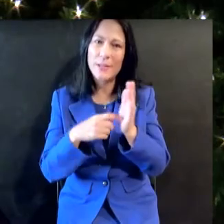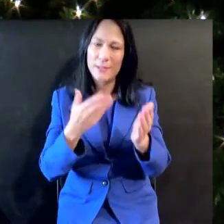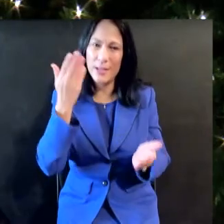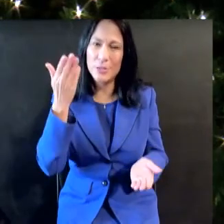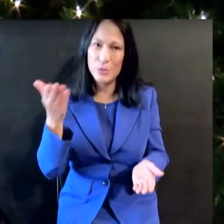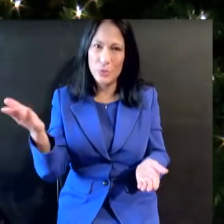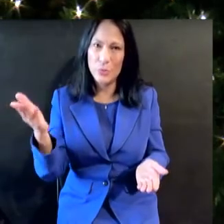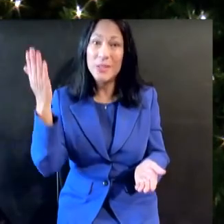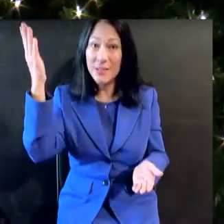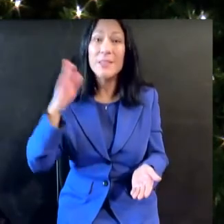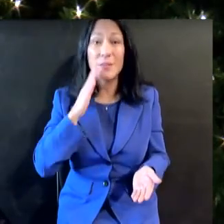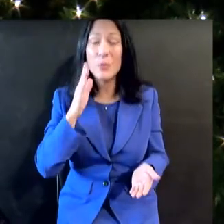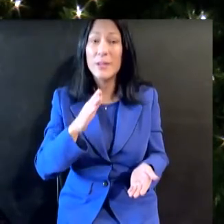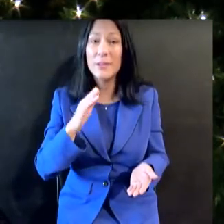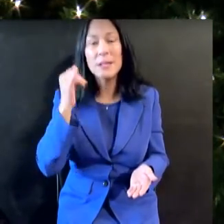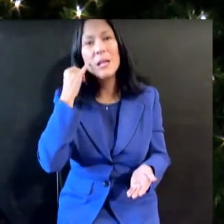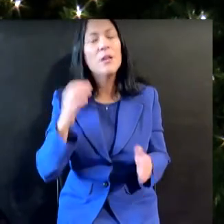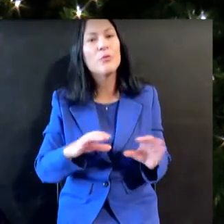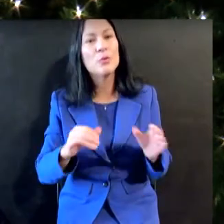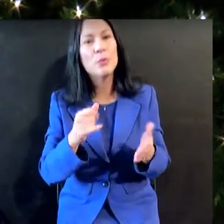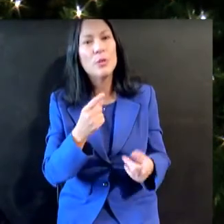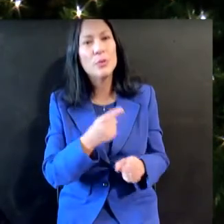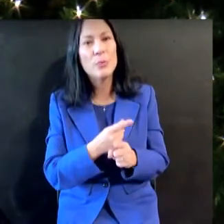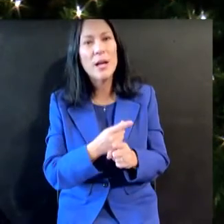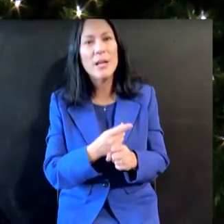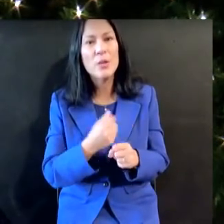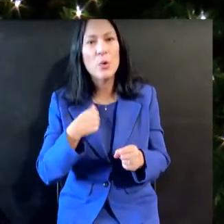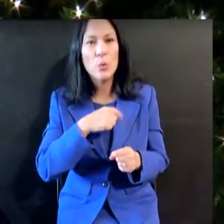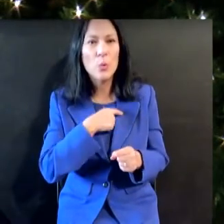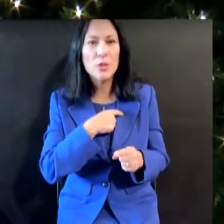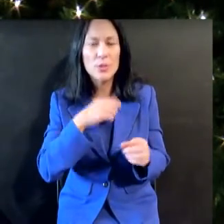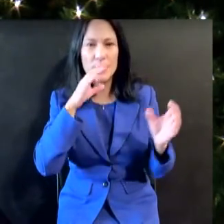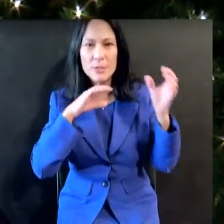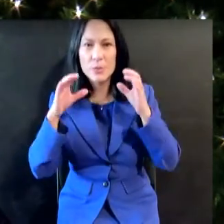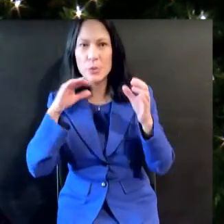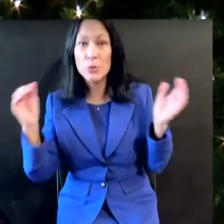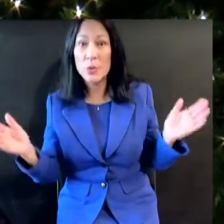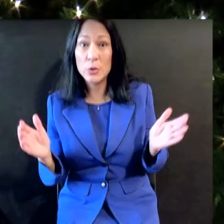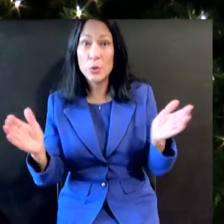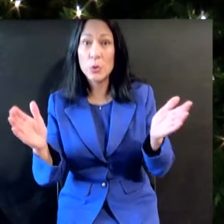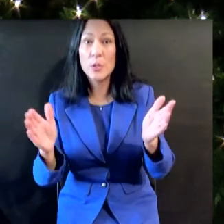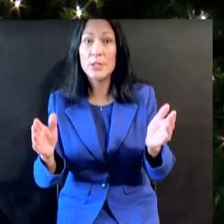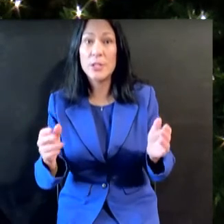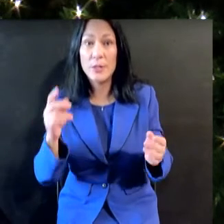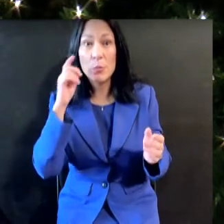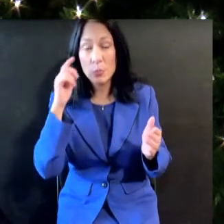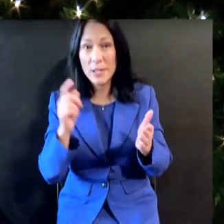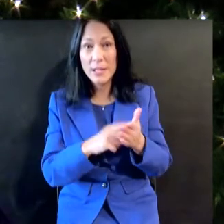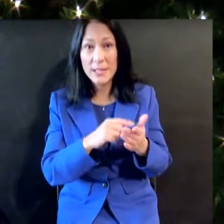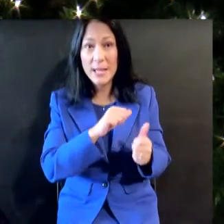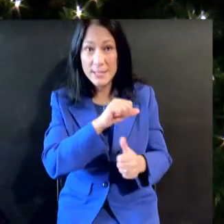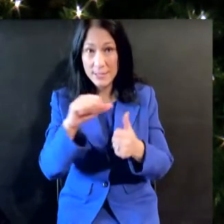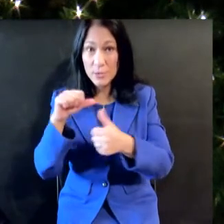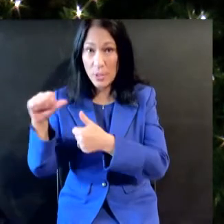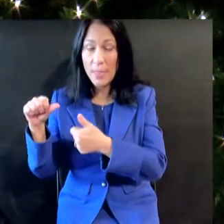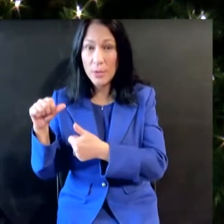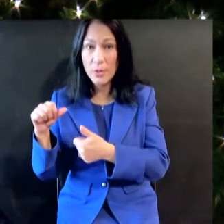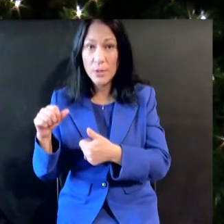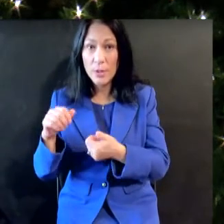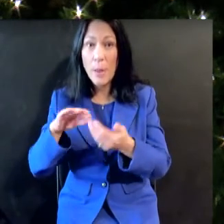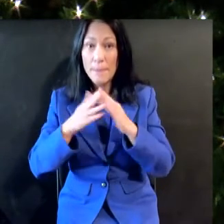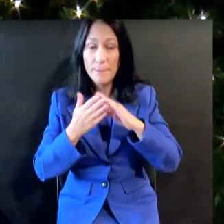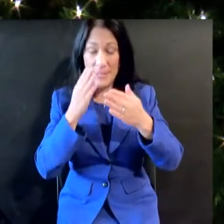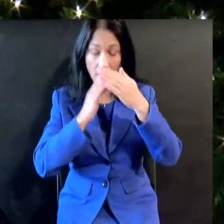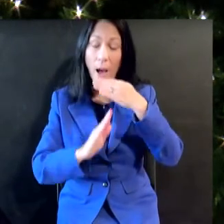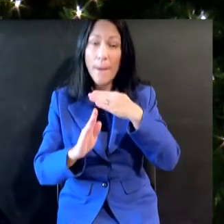And besides, if we're doing this right, church, we should be looking to encourage and raise up and recognize each other. Be humble,